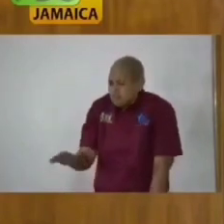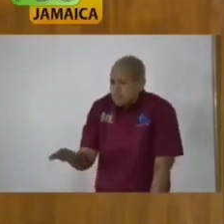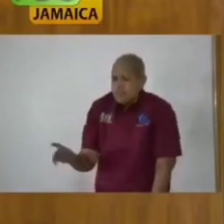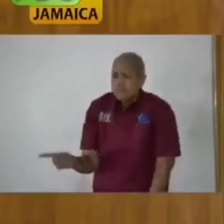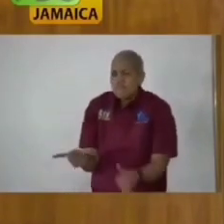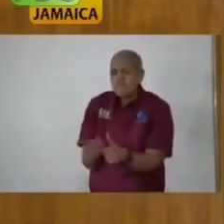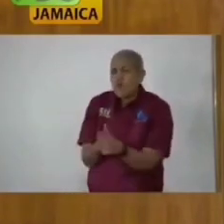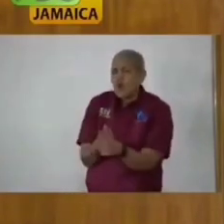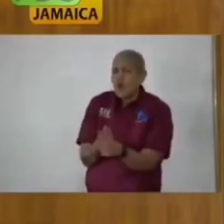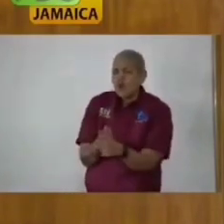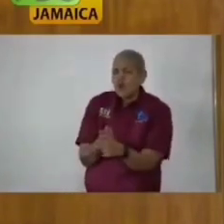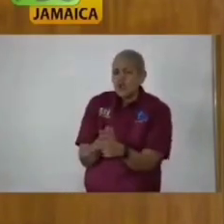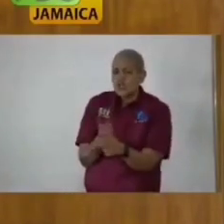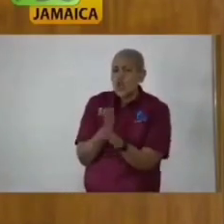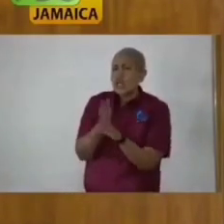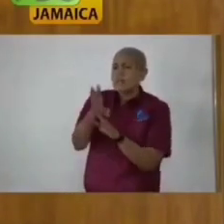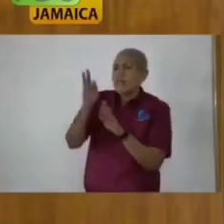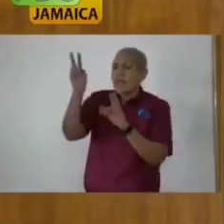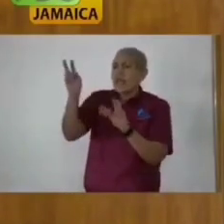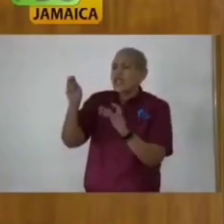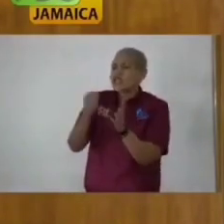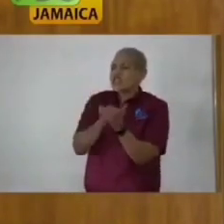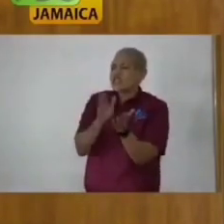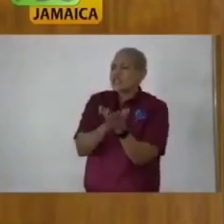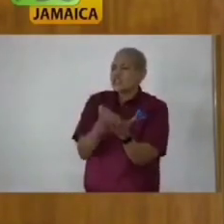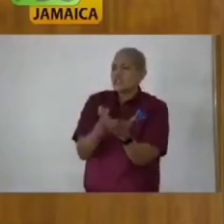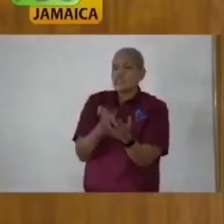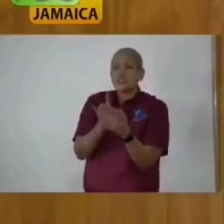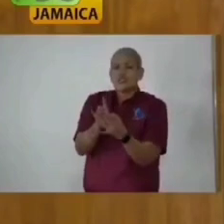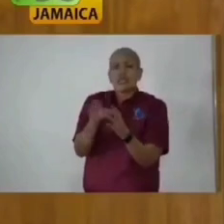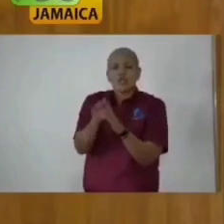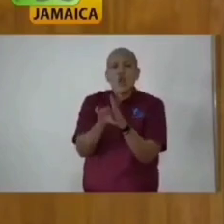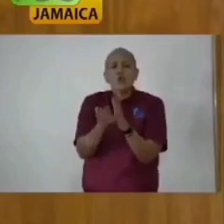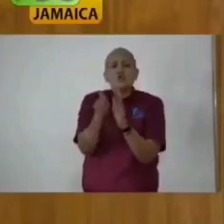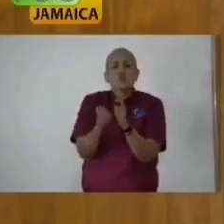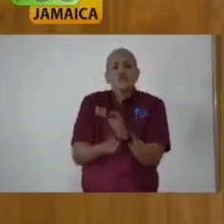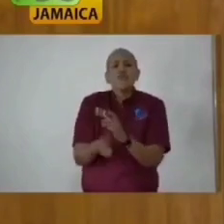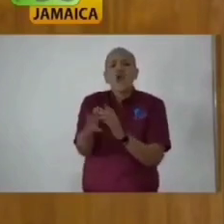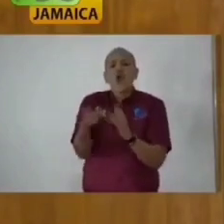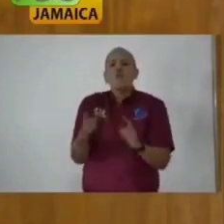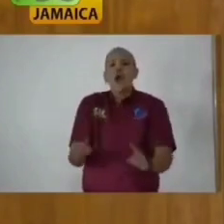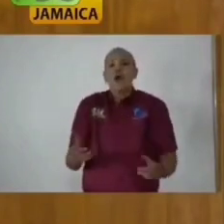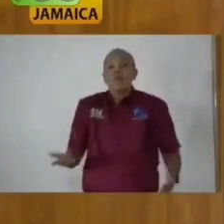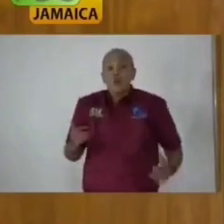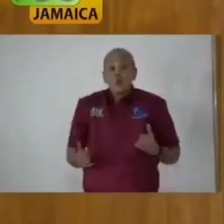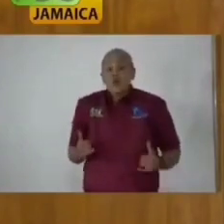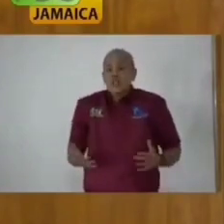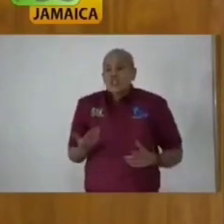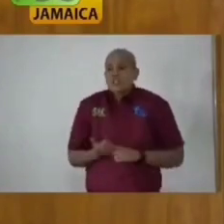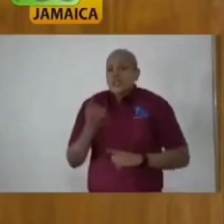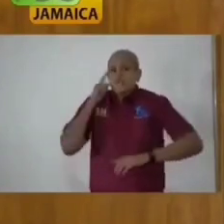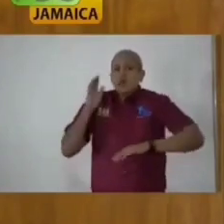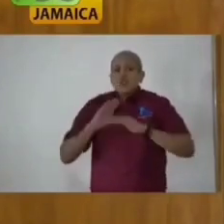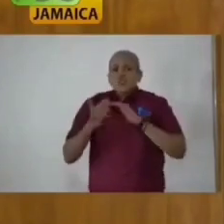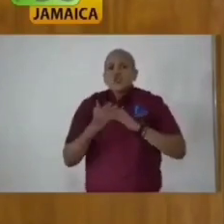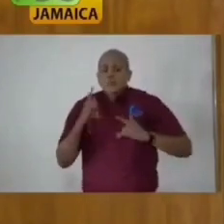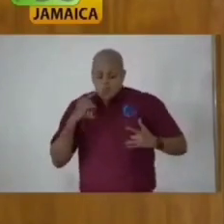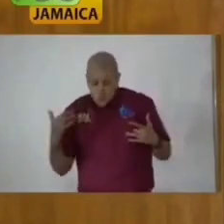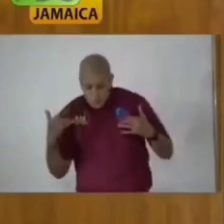first of all, that on the main issue on the table in terms of constitutional reform, which is for Jamaica to